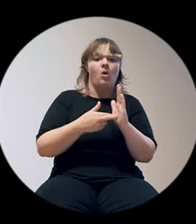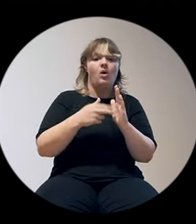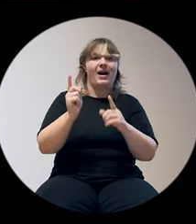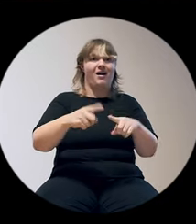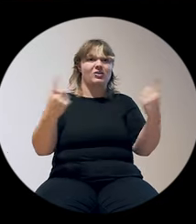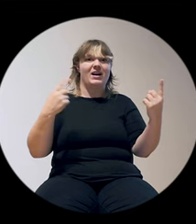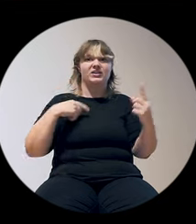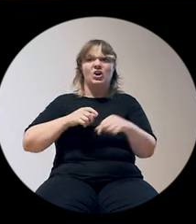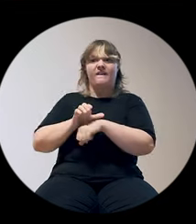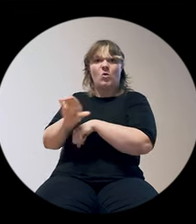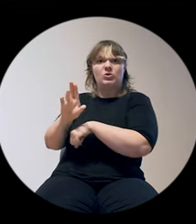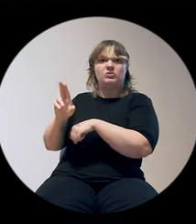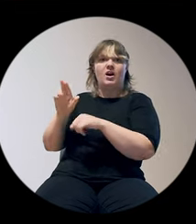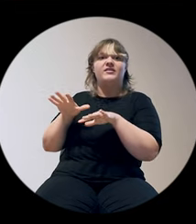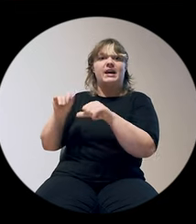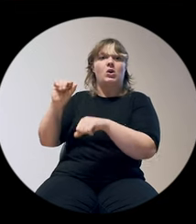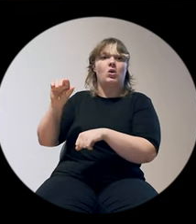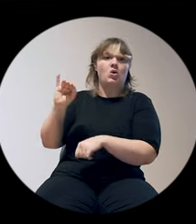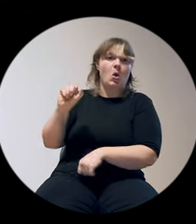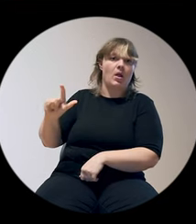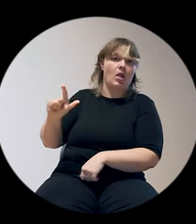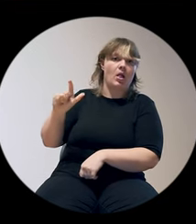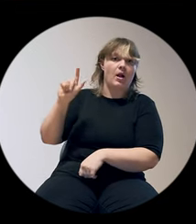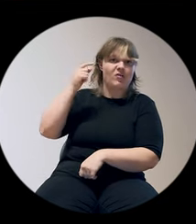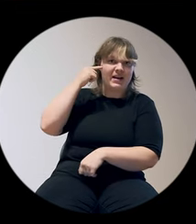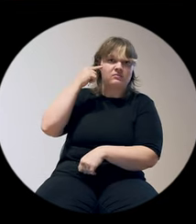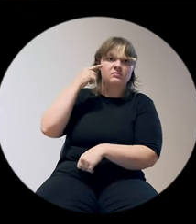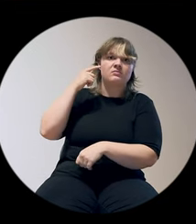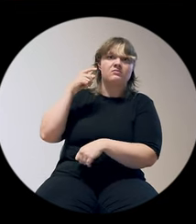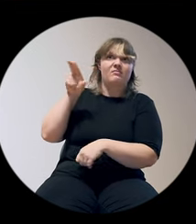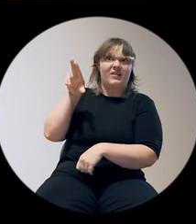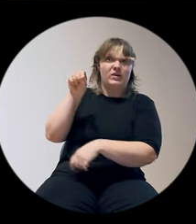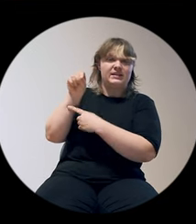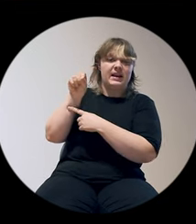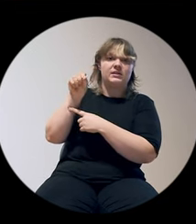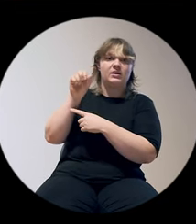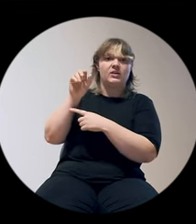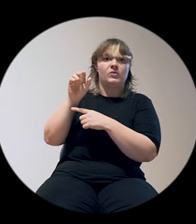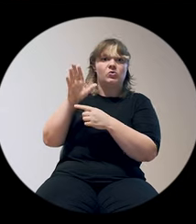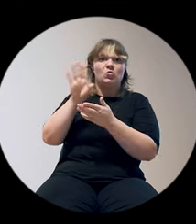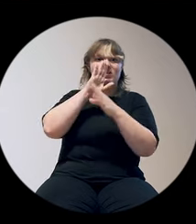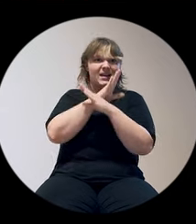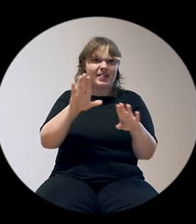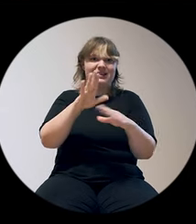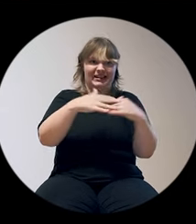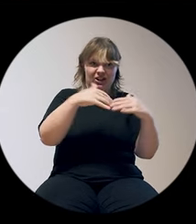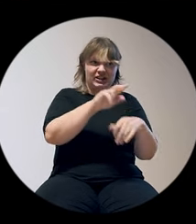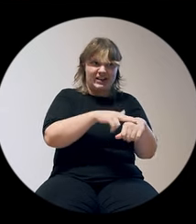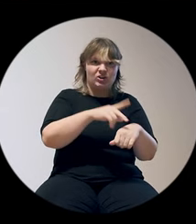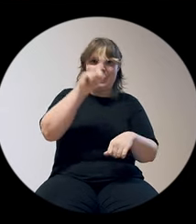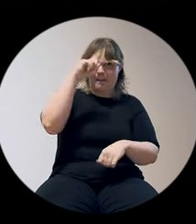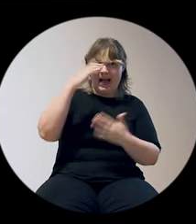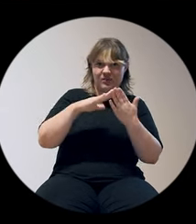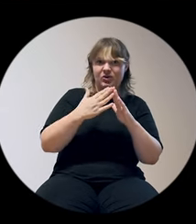settler colonial governments of the Americas, particularly the United States, to silence occupied indigenous nations, black communities and